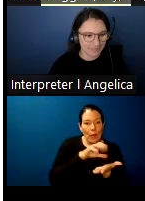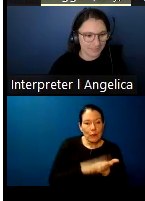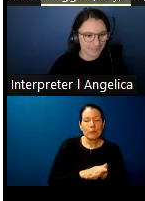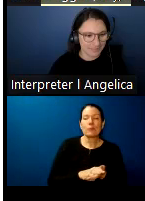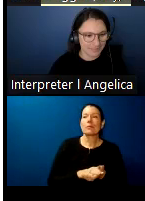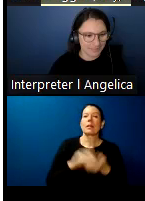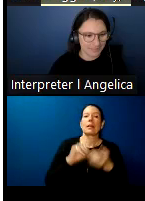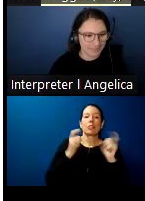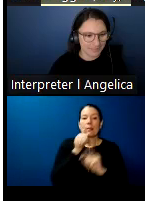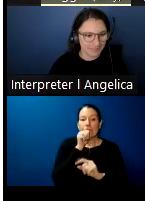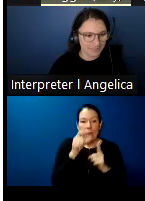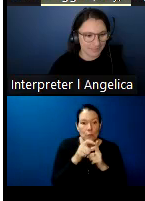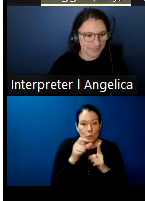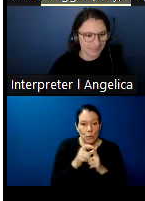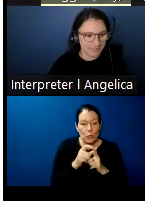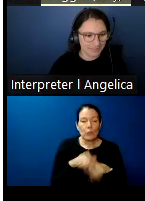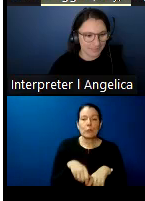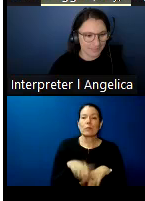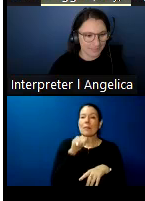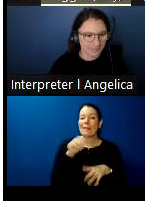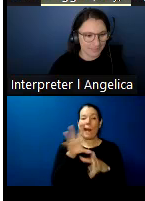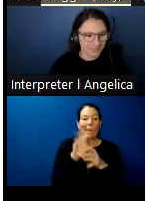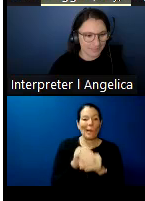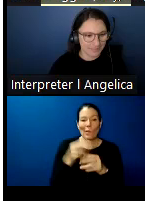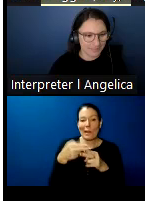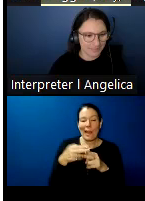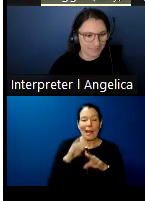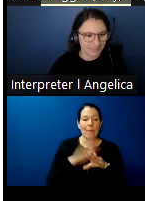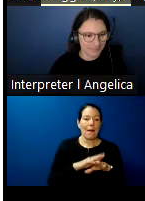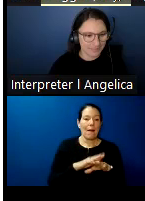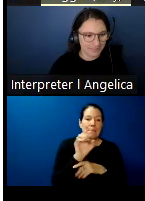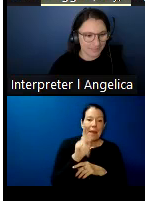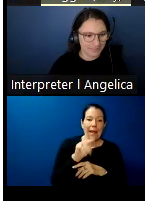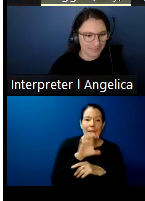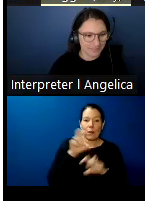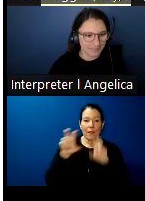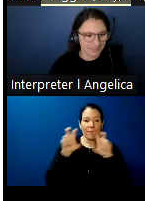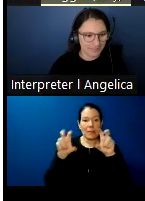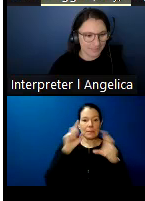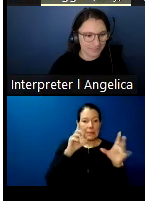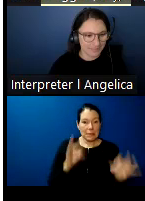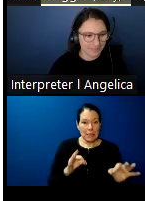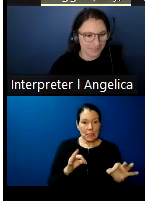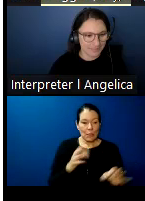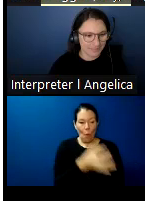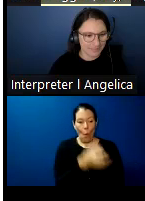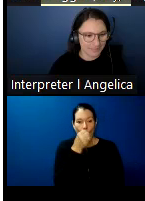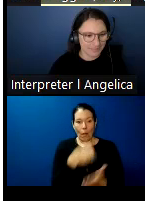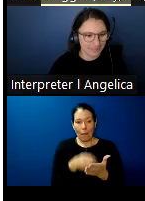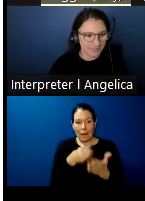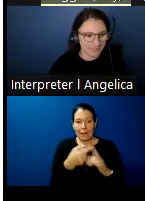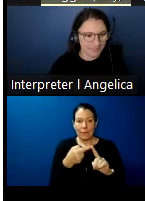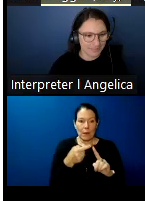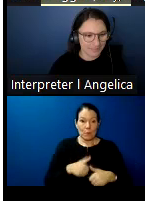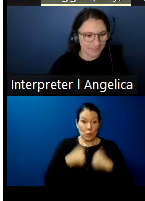passwords, not including the survivor on investment or banking decisions, withholding funds from the survivor or children to